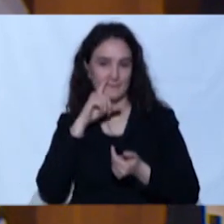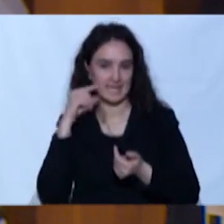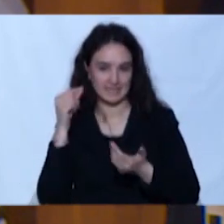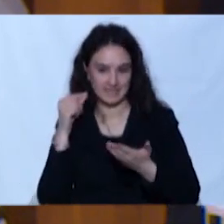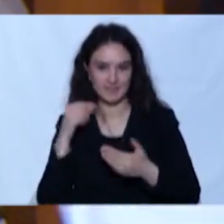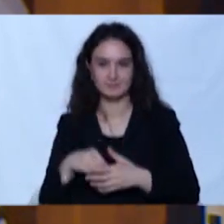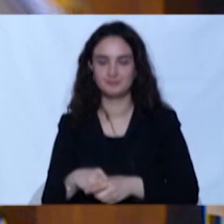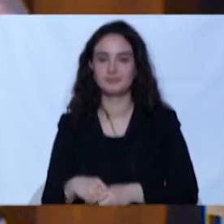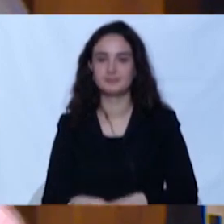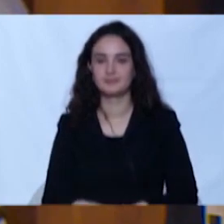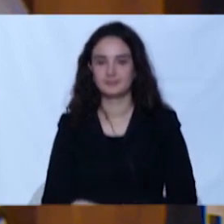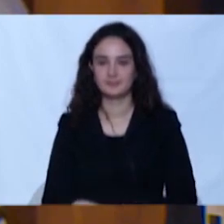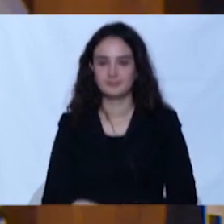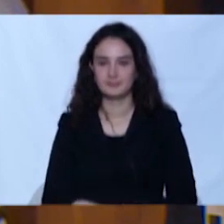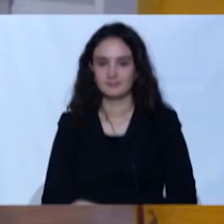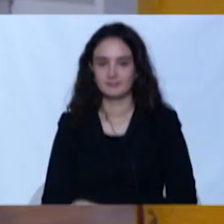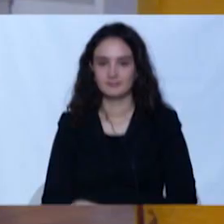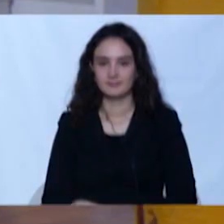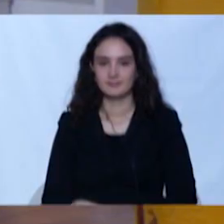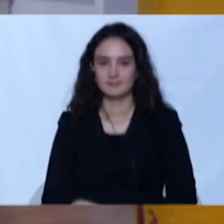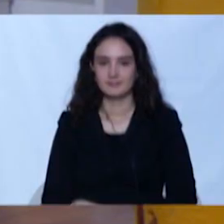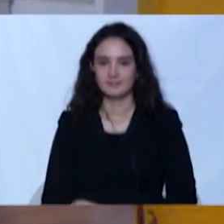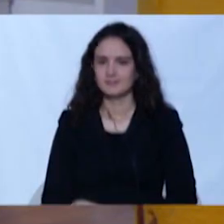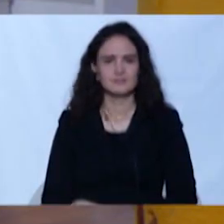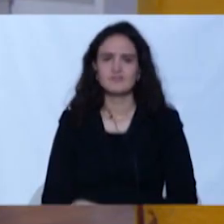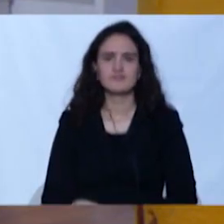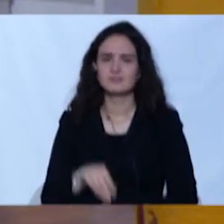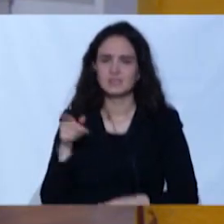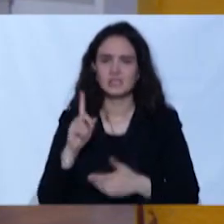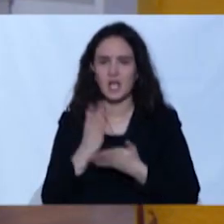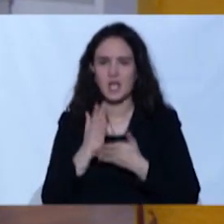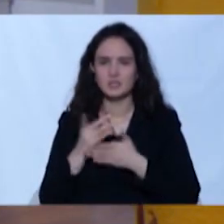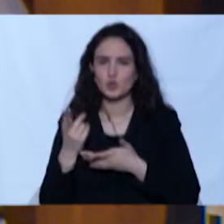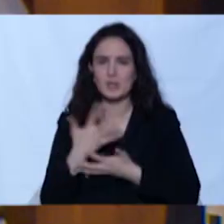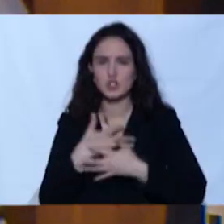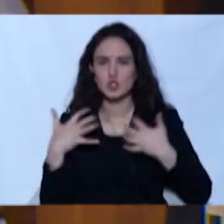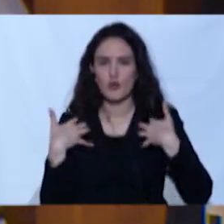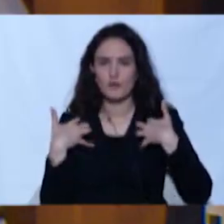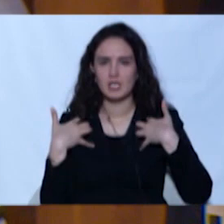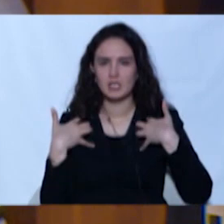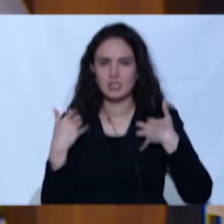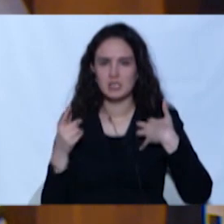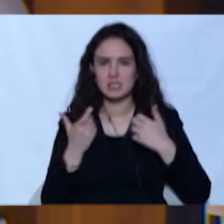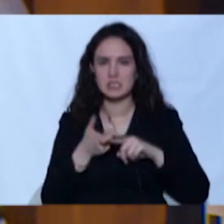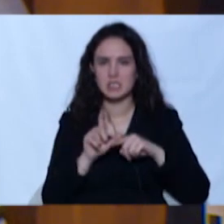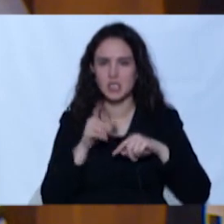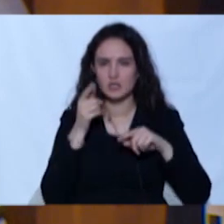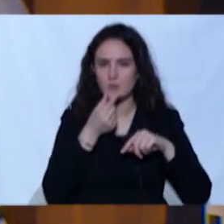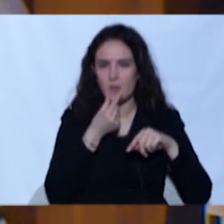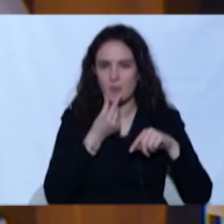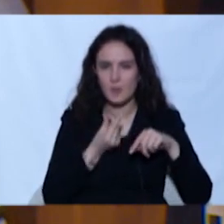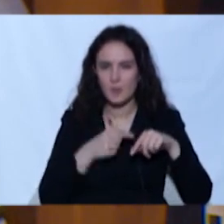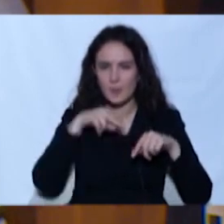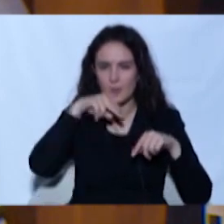Fox. Good. What animal is this? It has a big